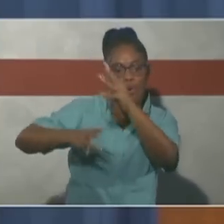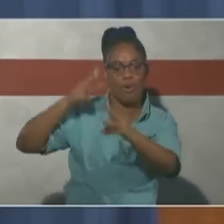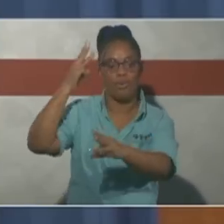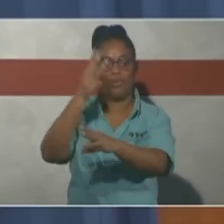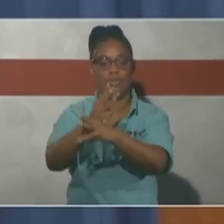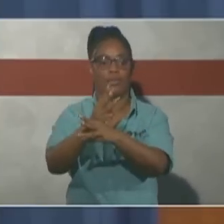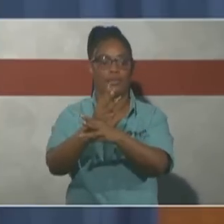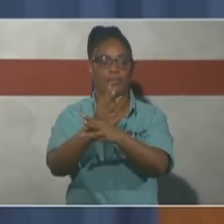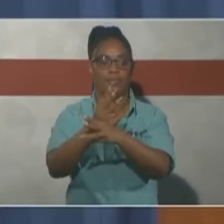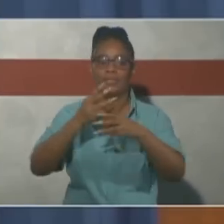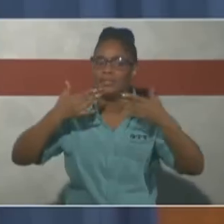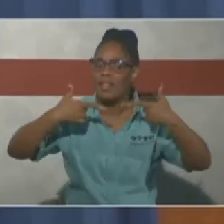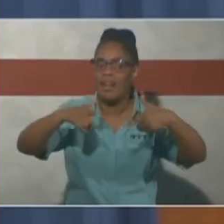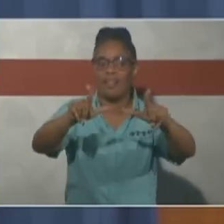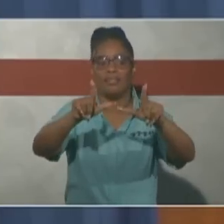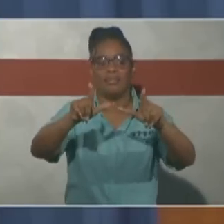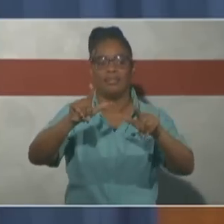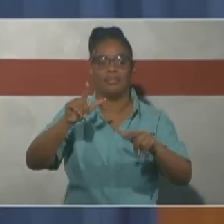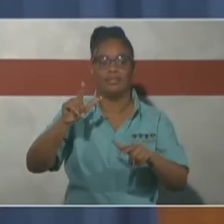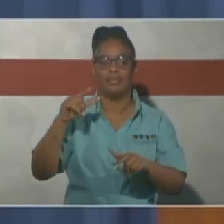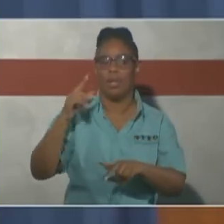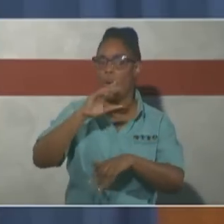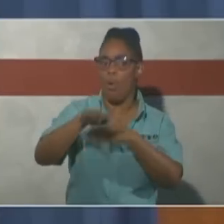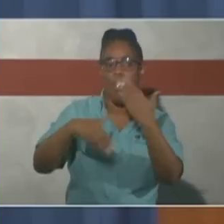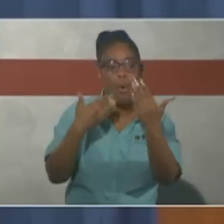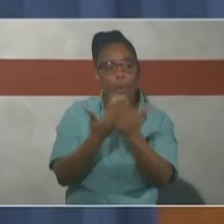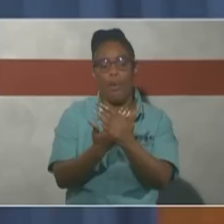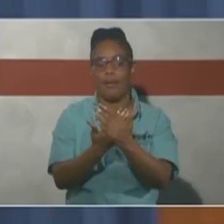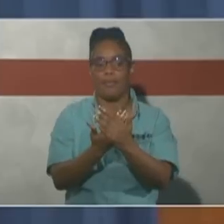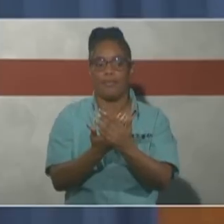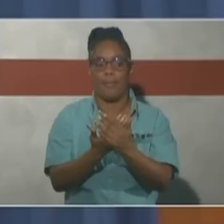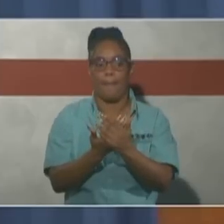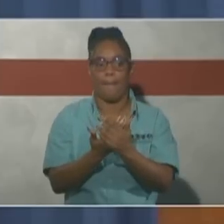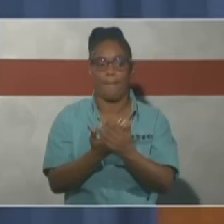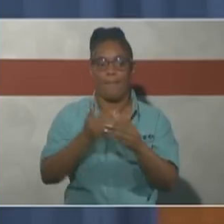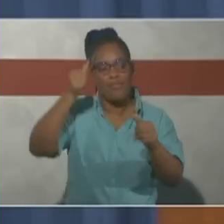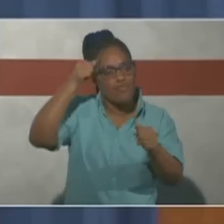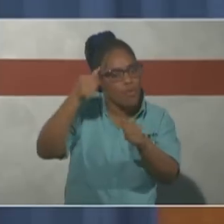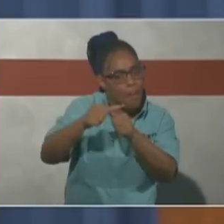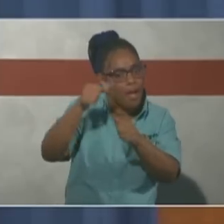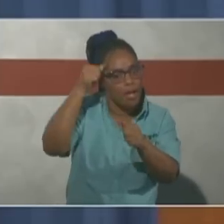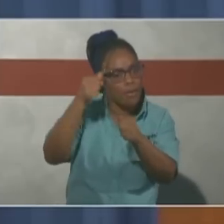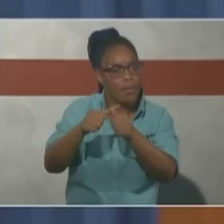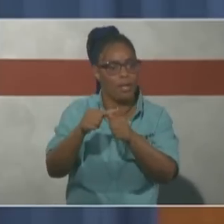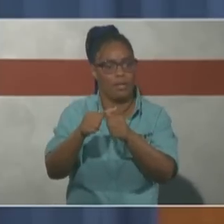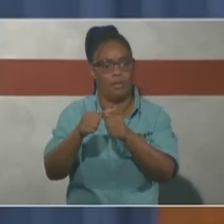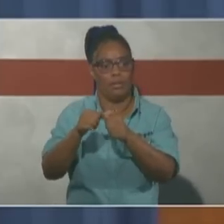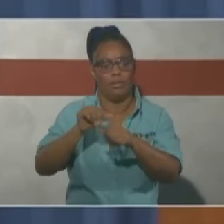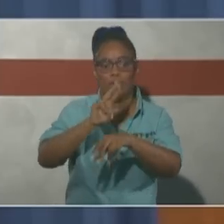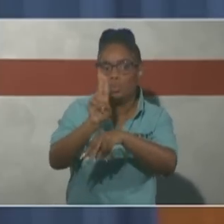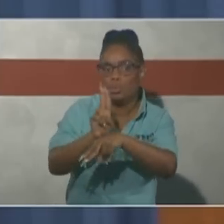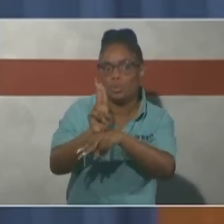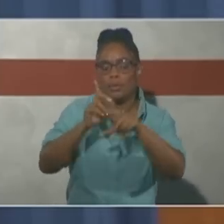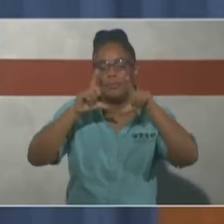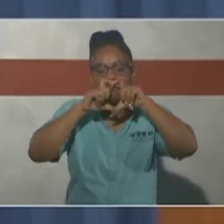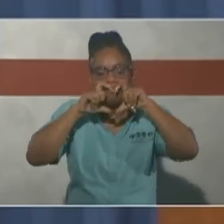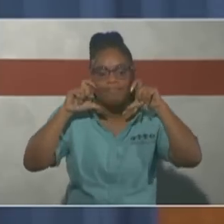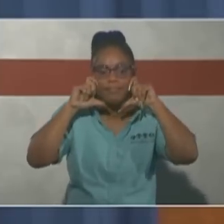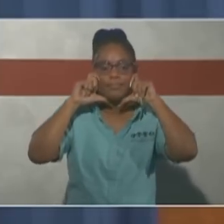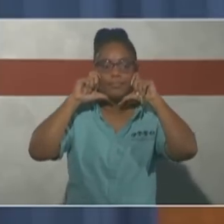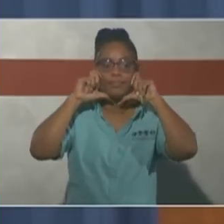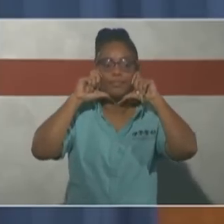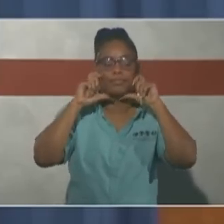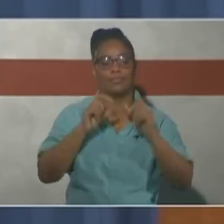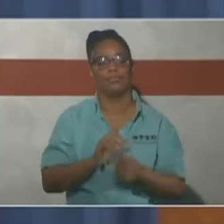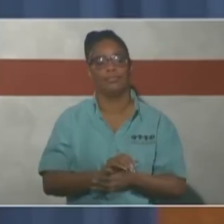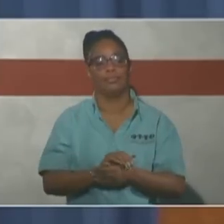they have worked before. They continue to work across the world.